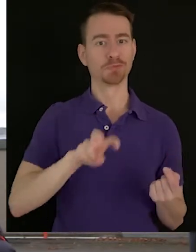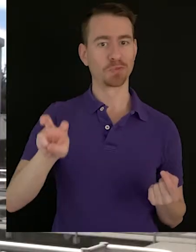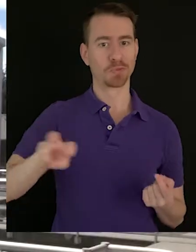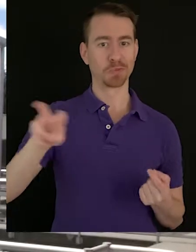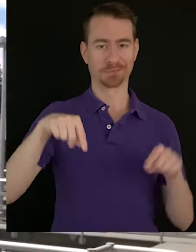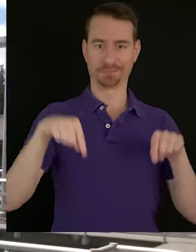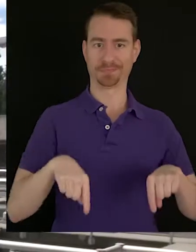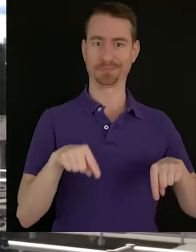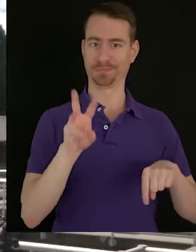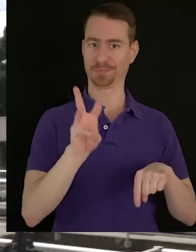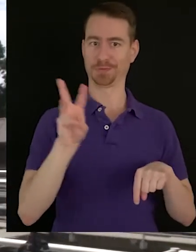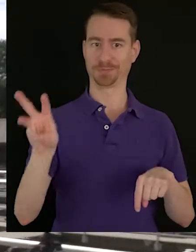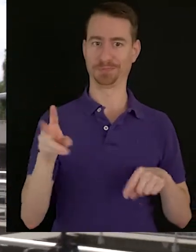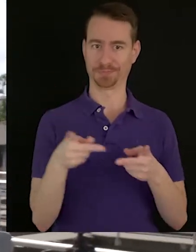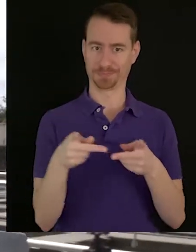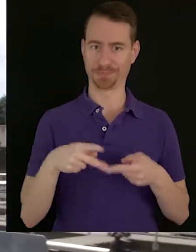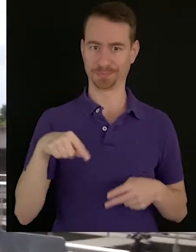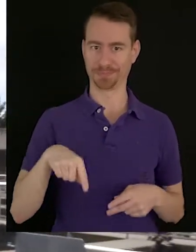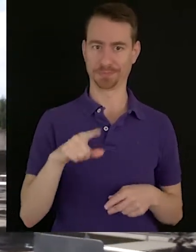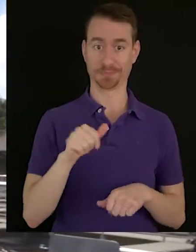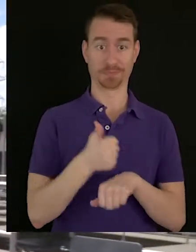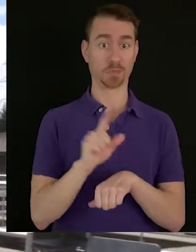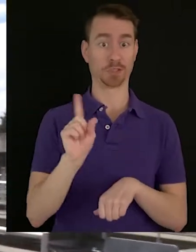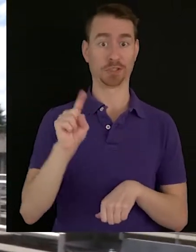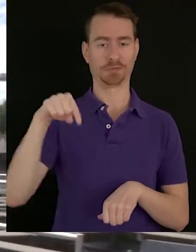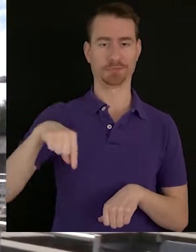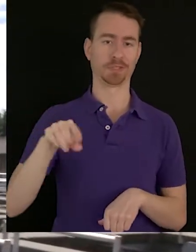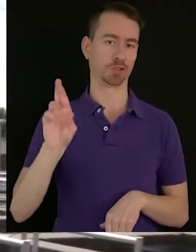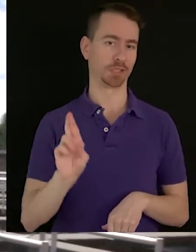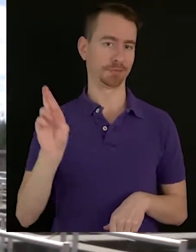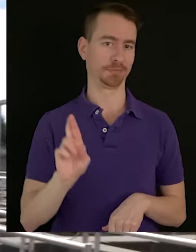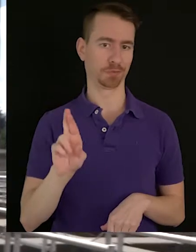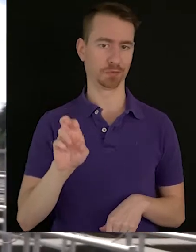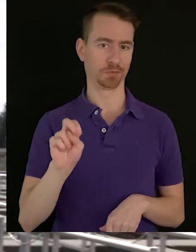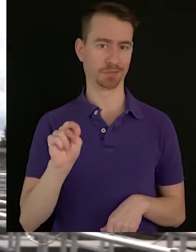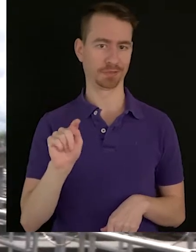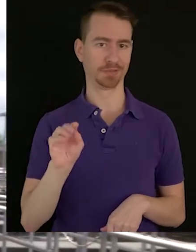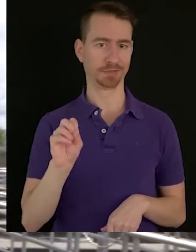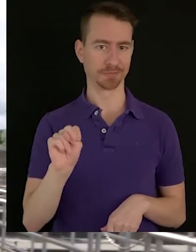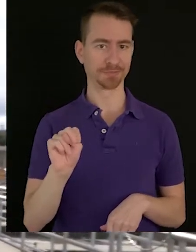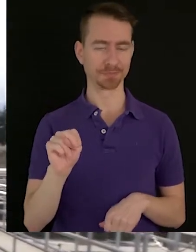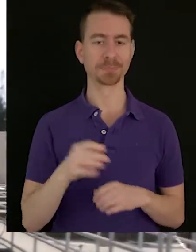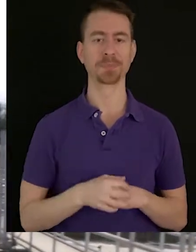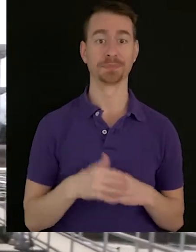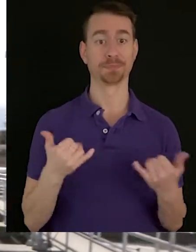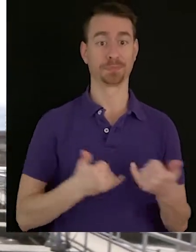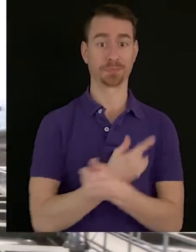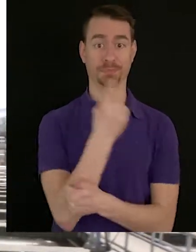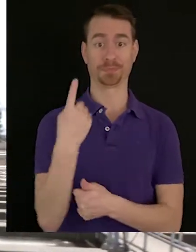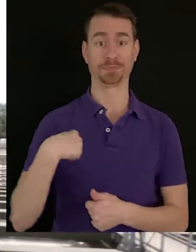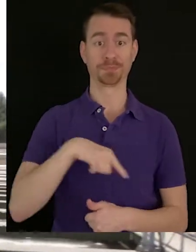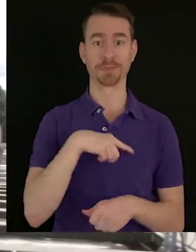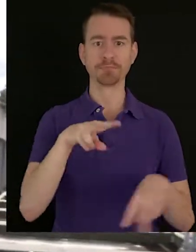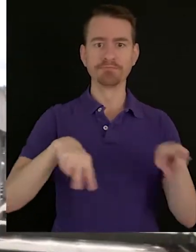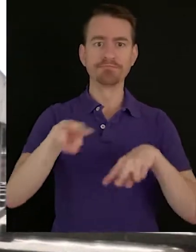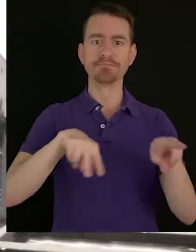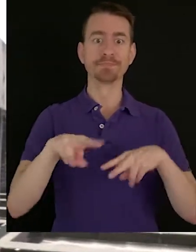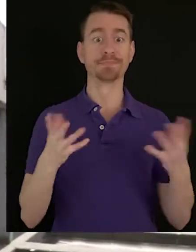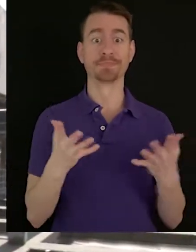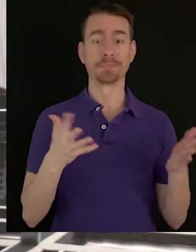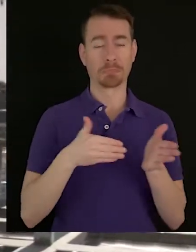of the wastewater treatment plant located in Renton, Washington. We are going to be exploring together